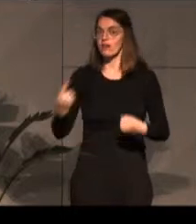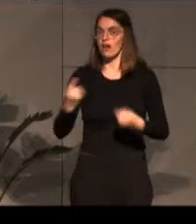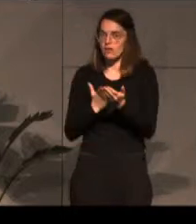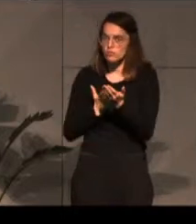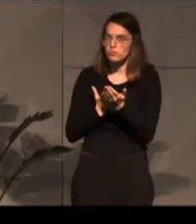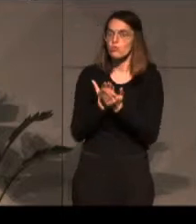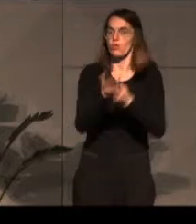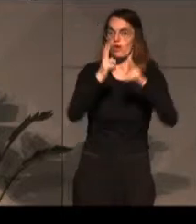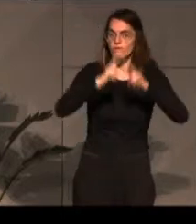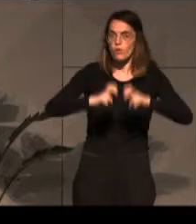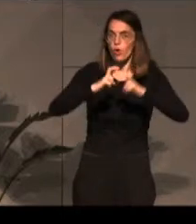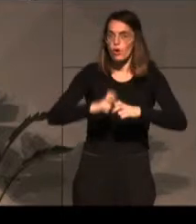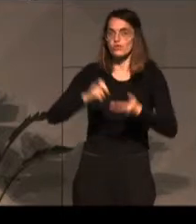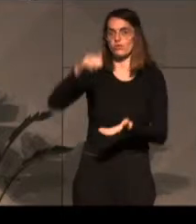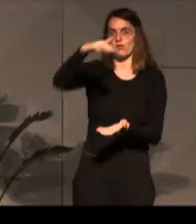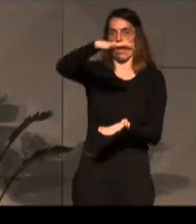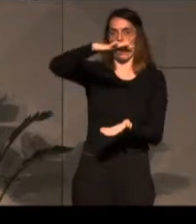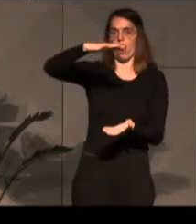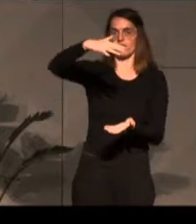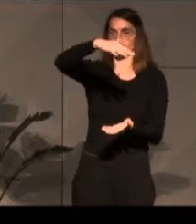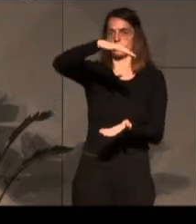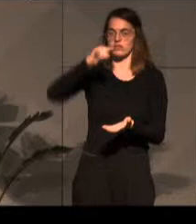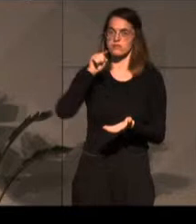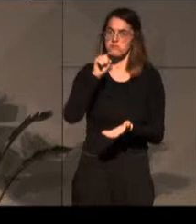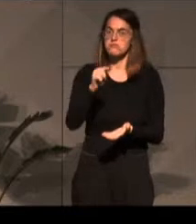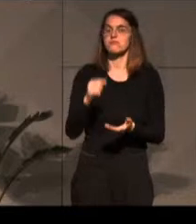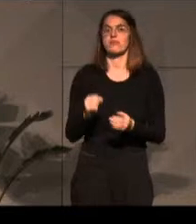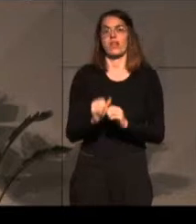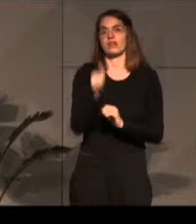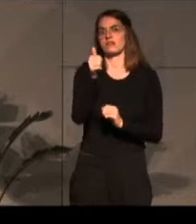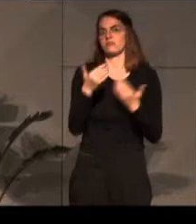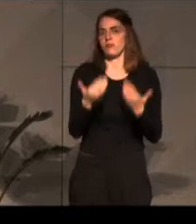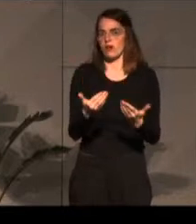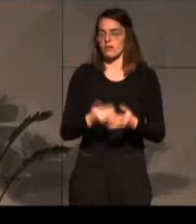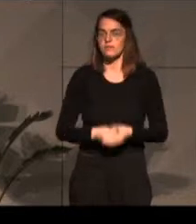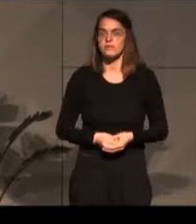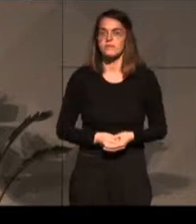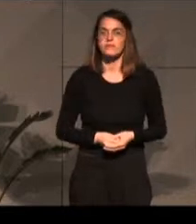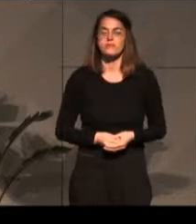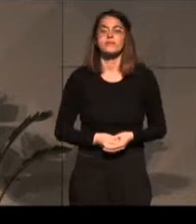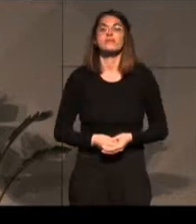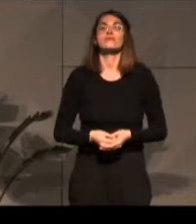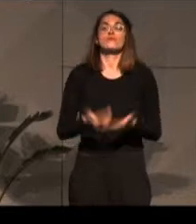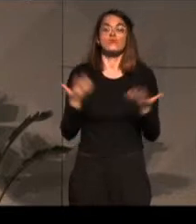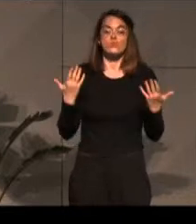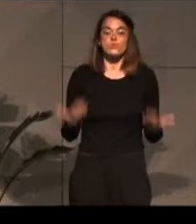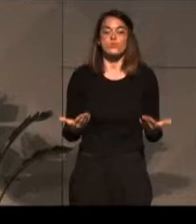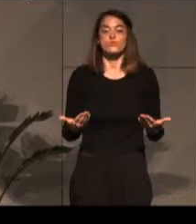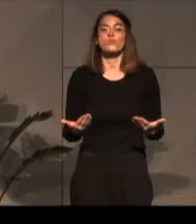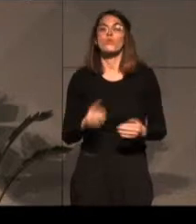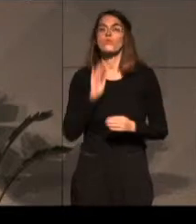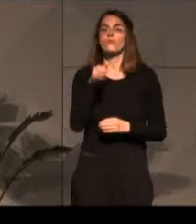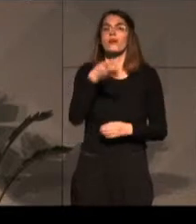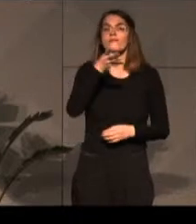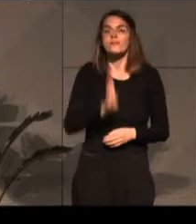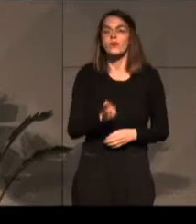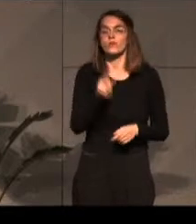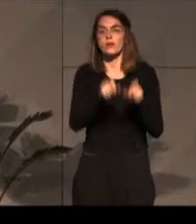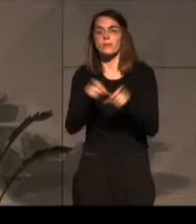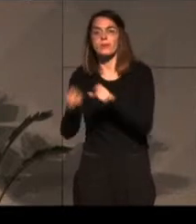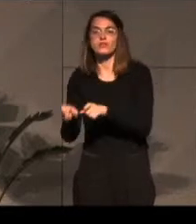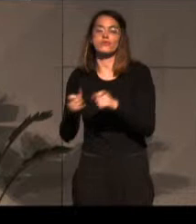enable year-round research with an icebreaker in the Arctic, 450 people were